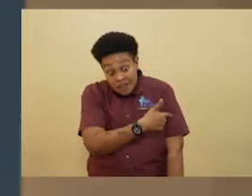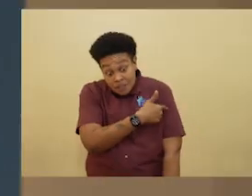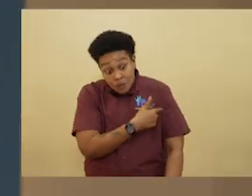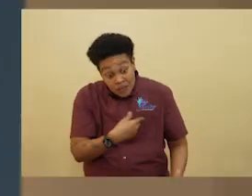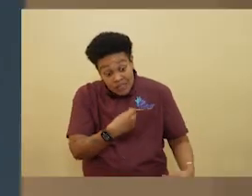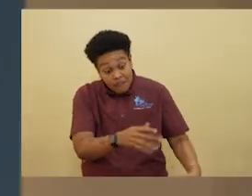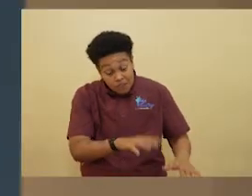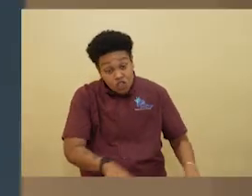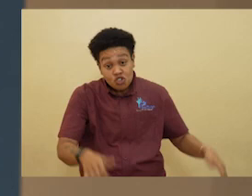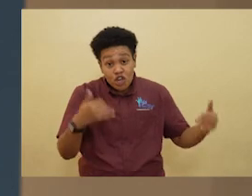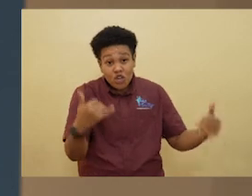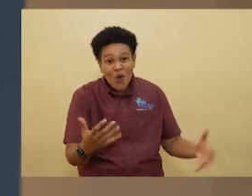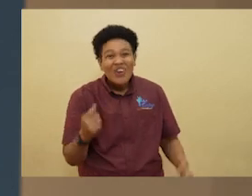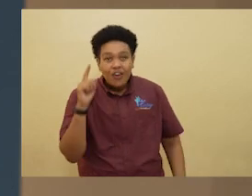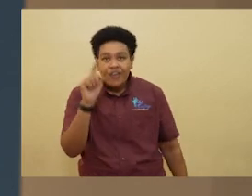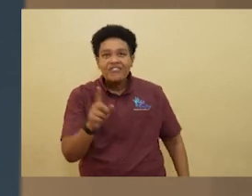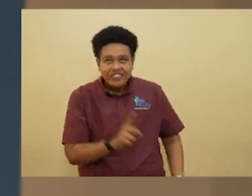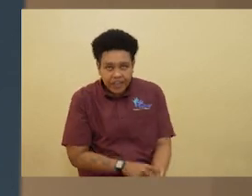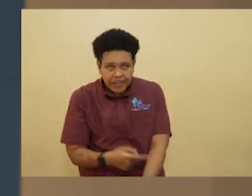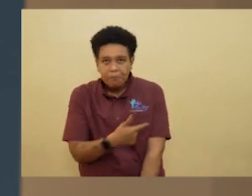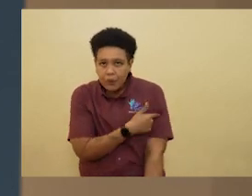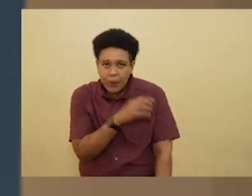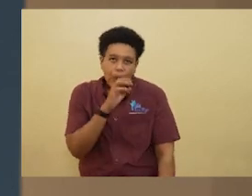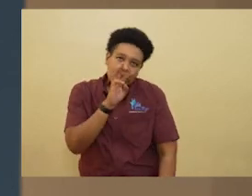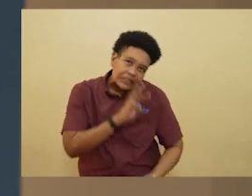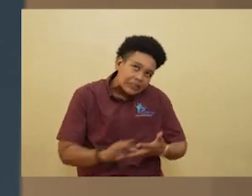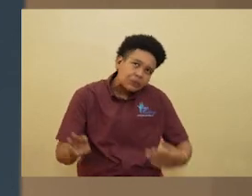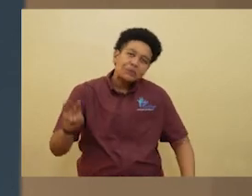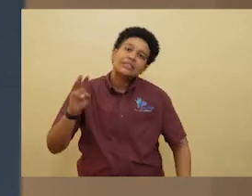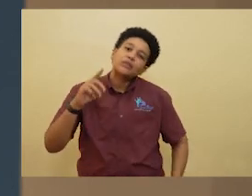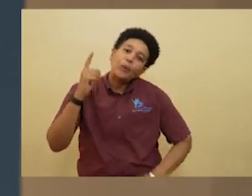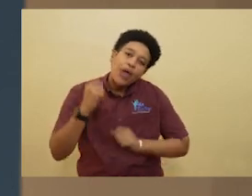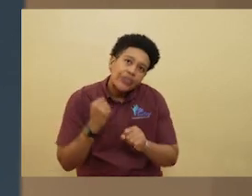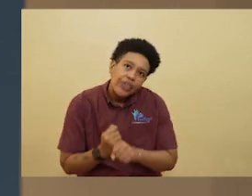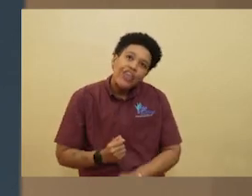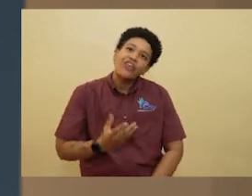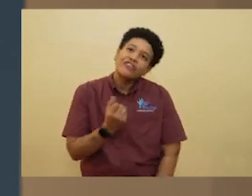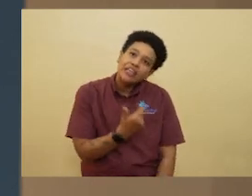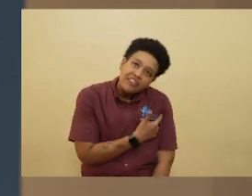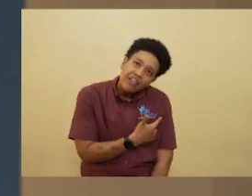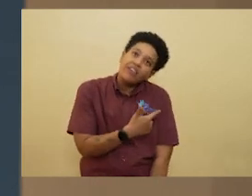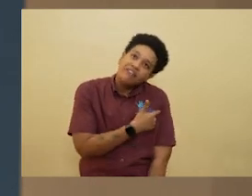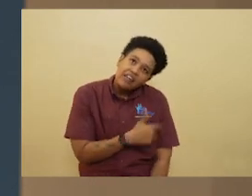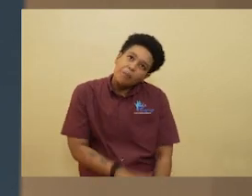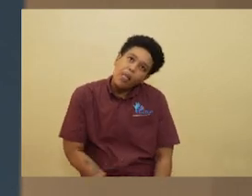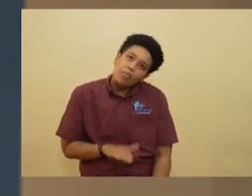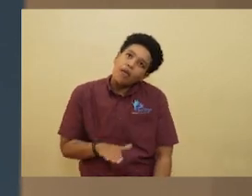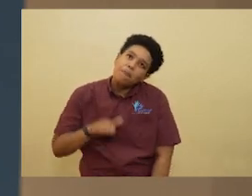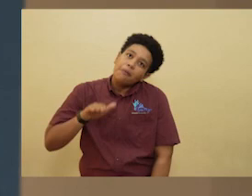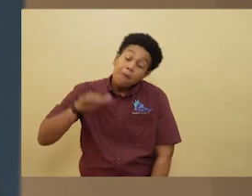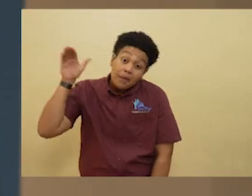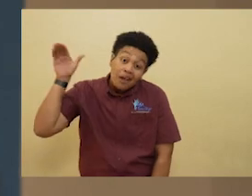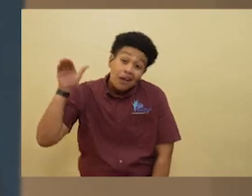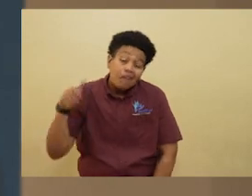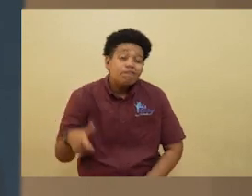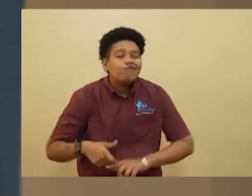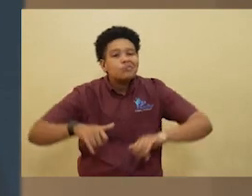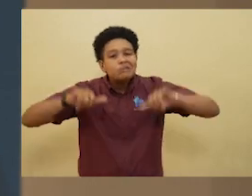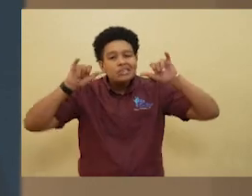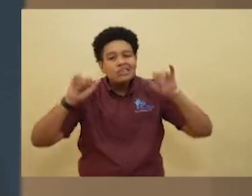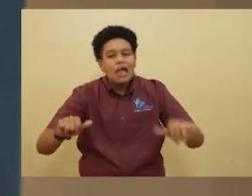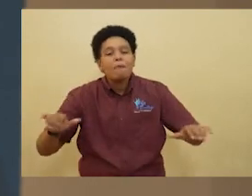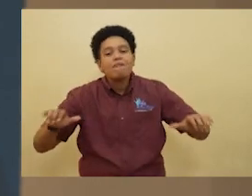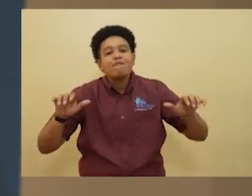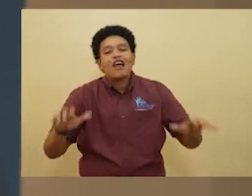the children now, and is keeping them healthy, come from the same manufacturer